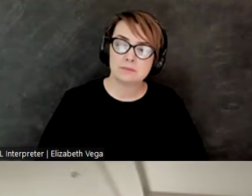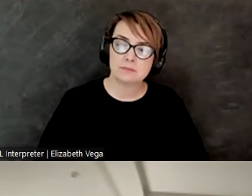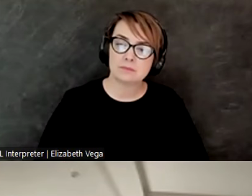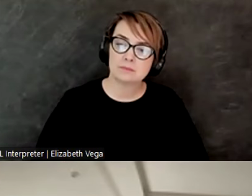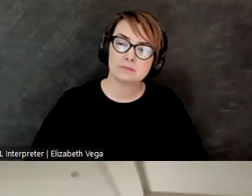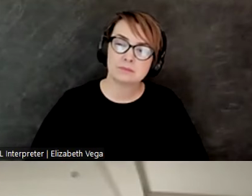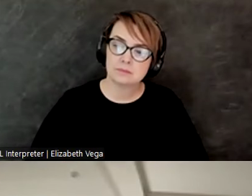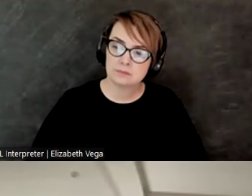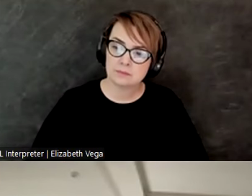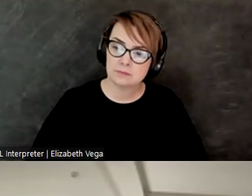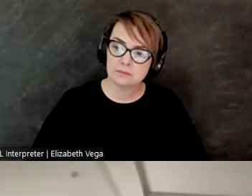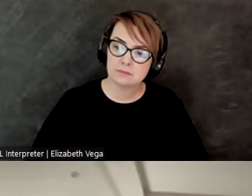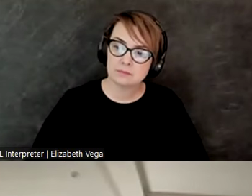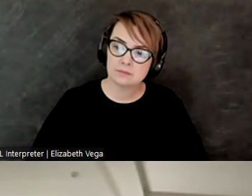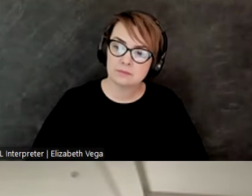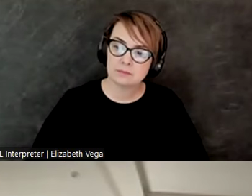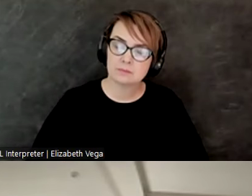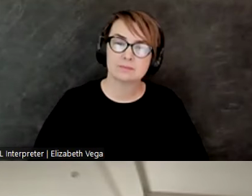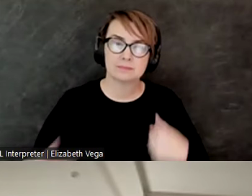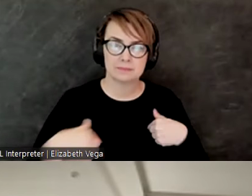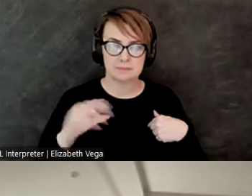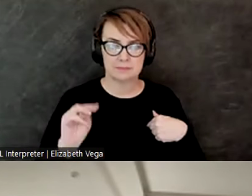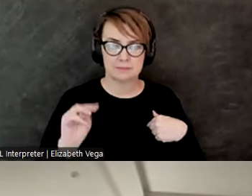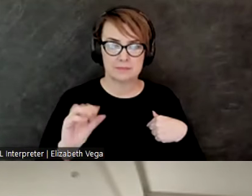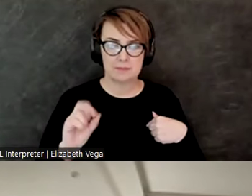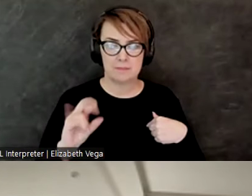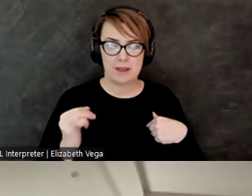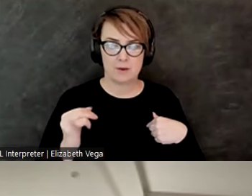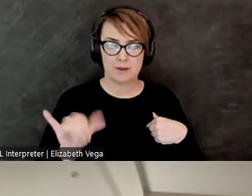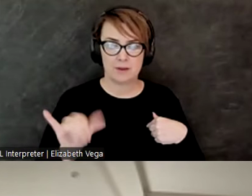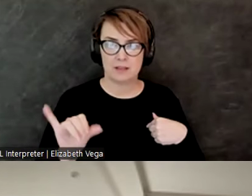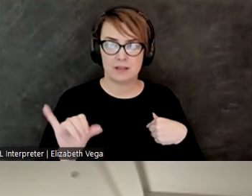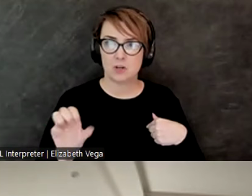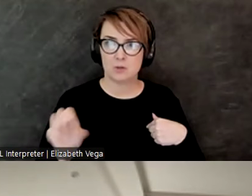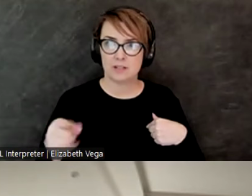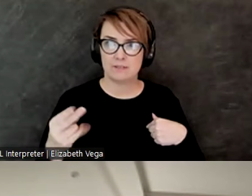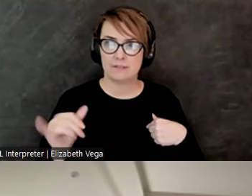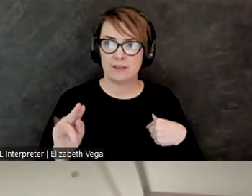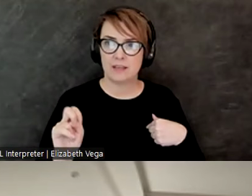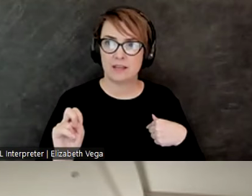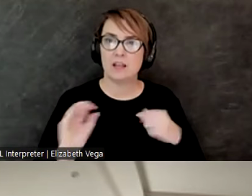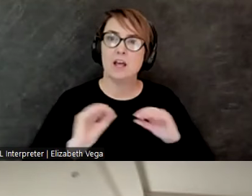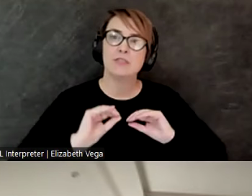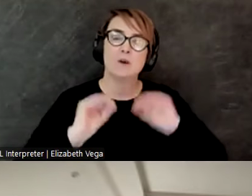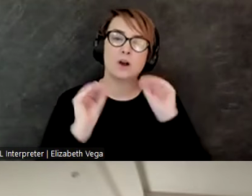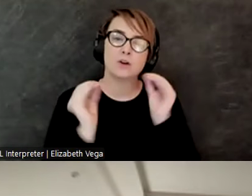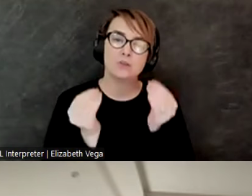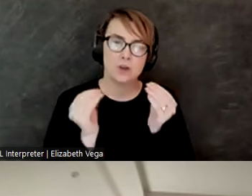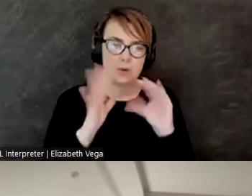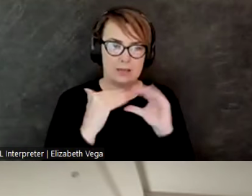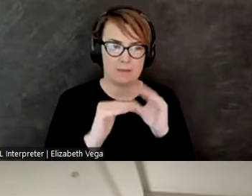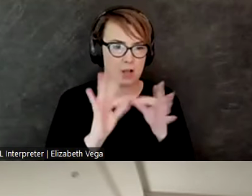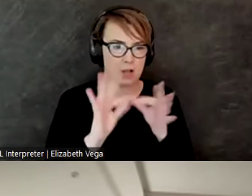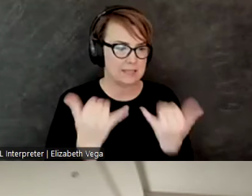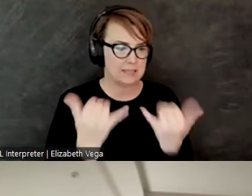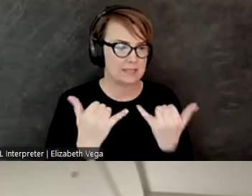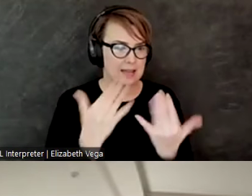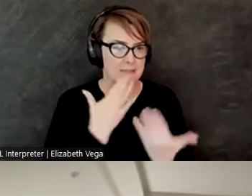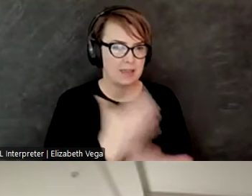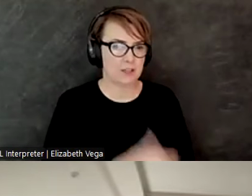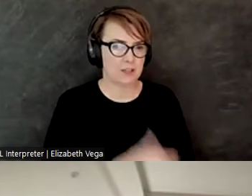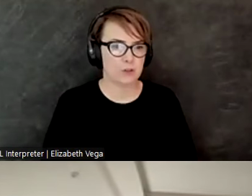This is Mary Josephine. At this time, there are no emailed comments. Thank you. Okay.